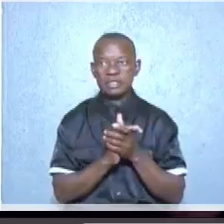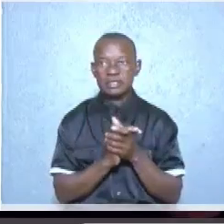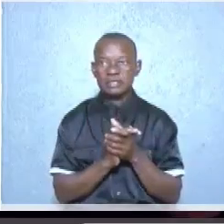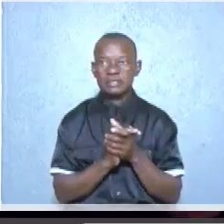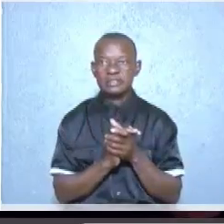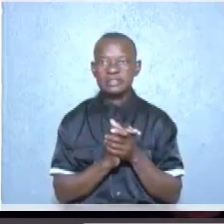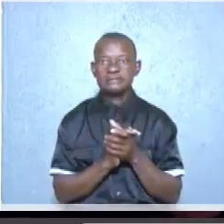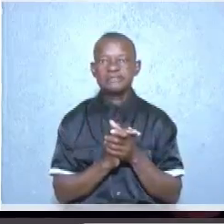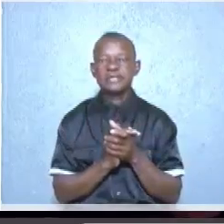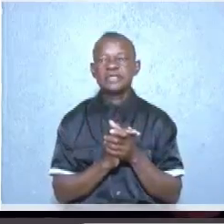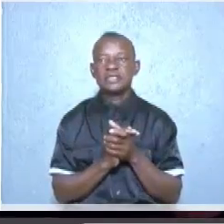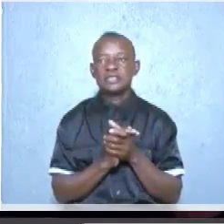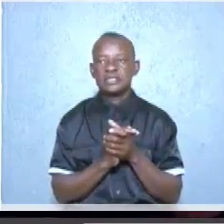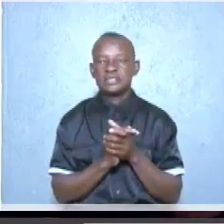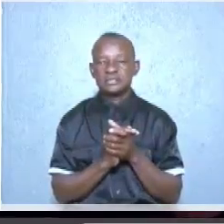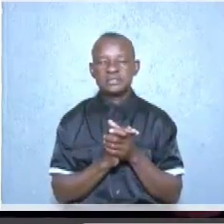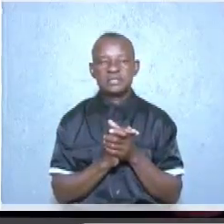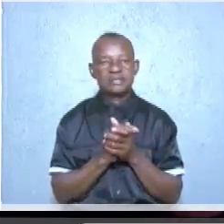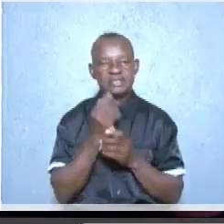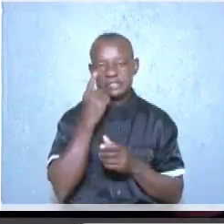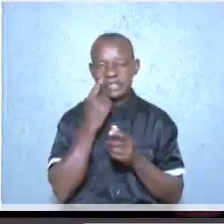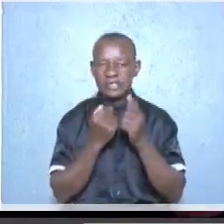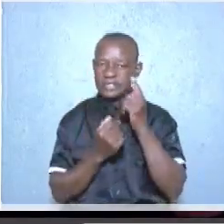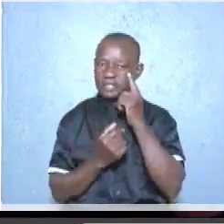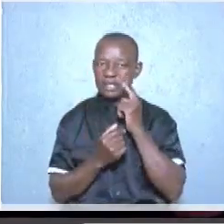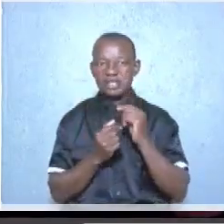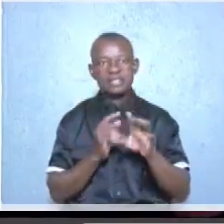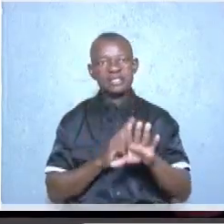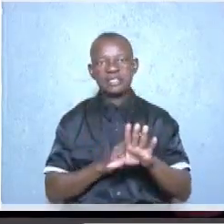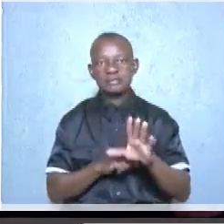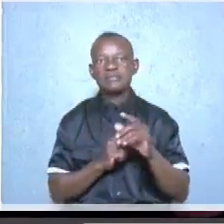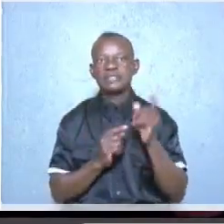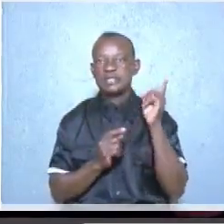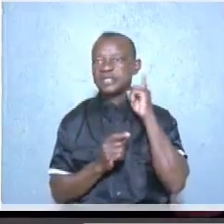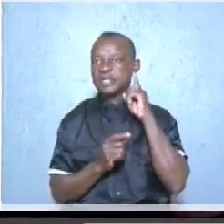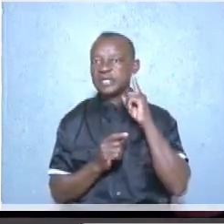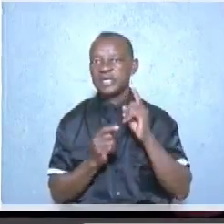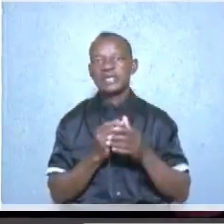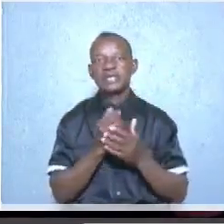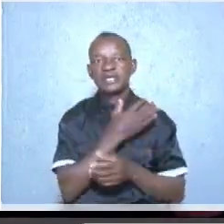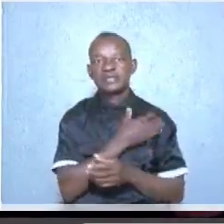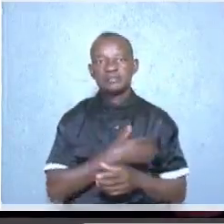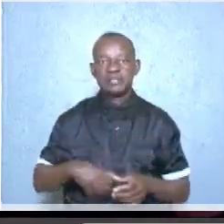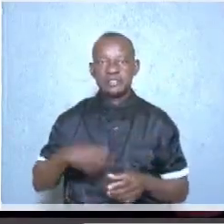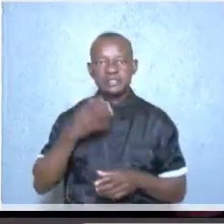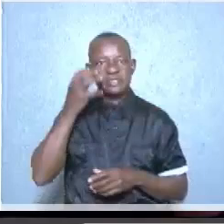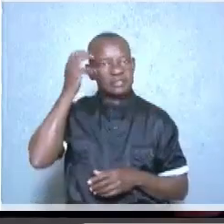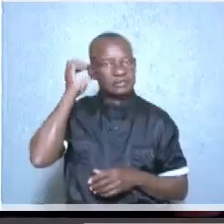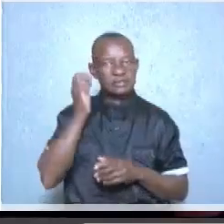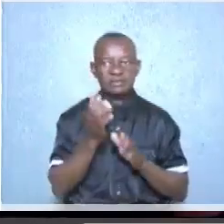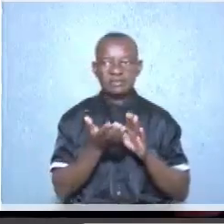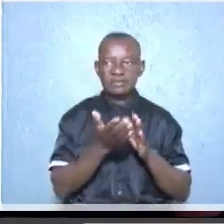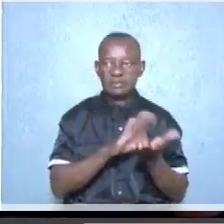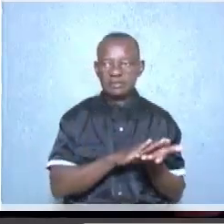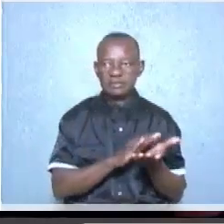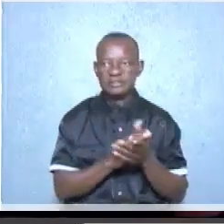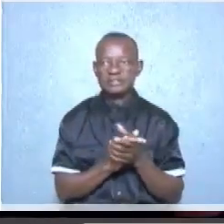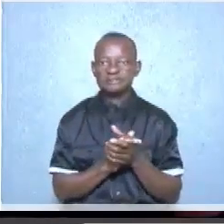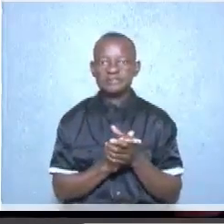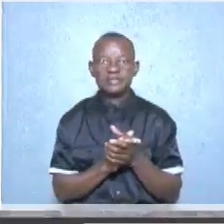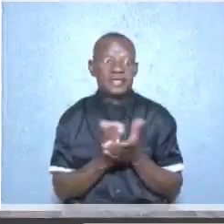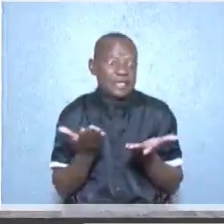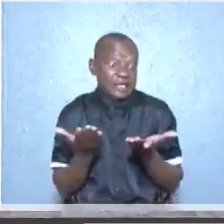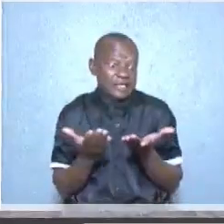with him. So yes, it was definitely devastating to hear the news. We expect him to live forever. Forever, yeah.